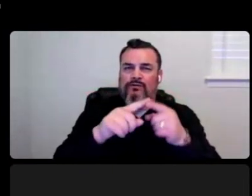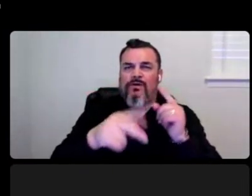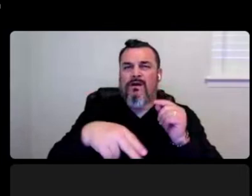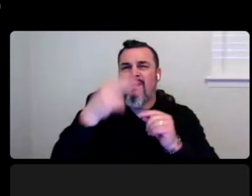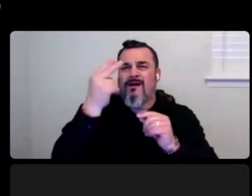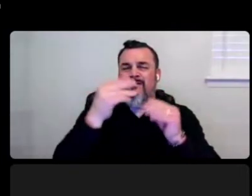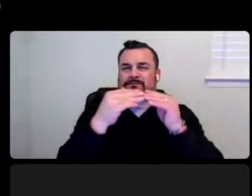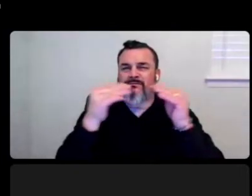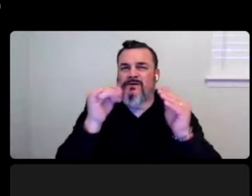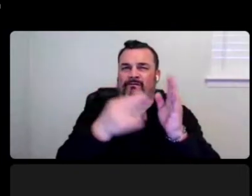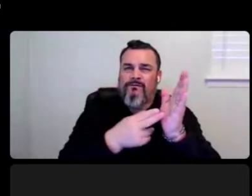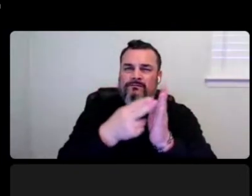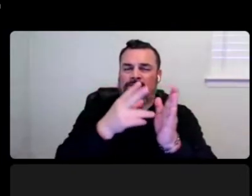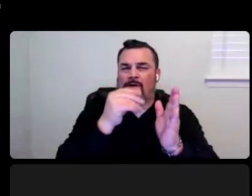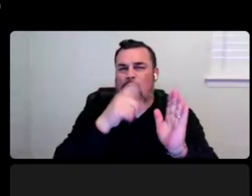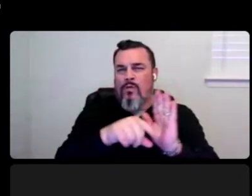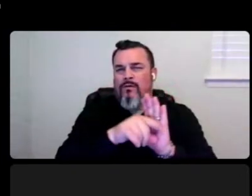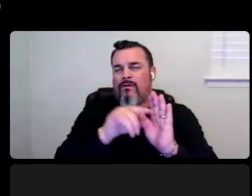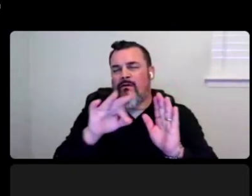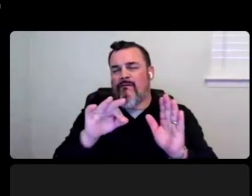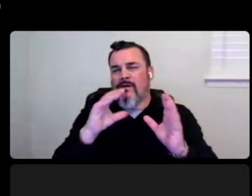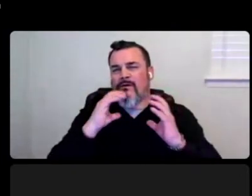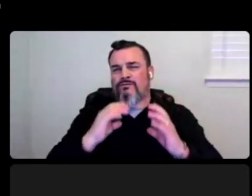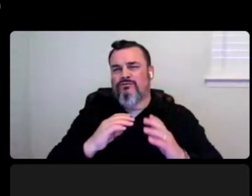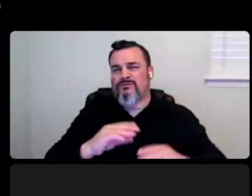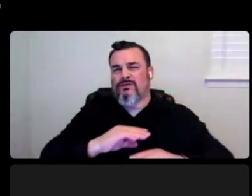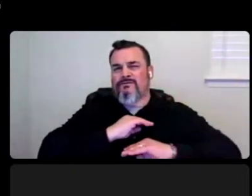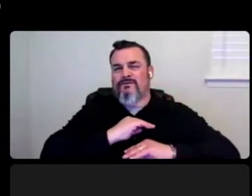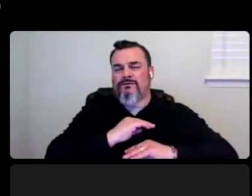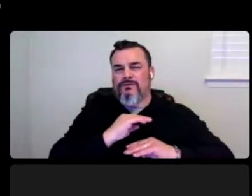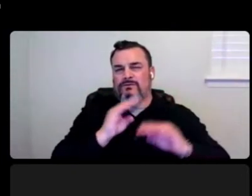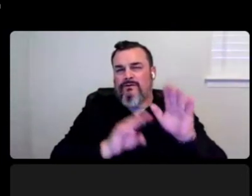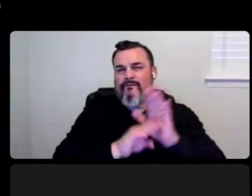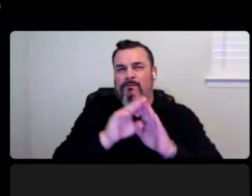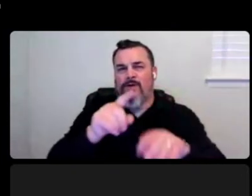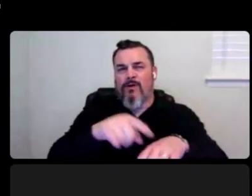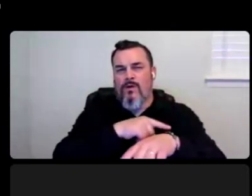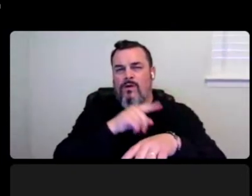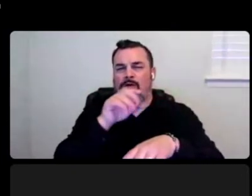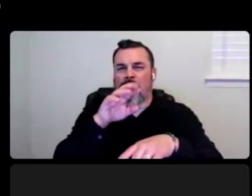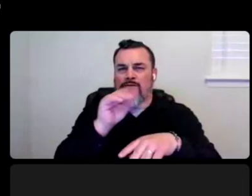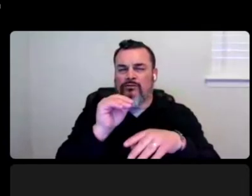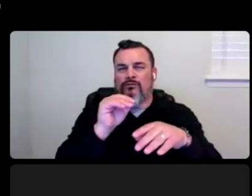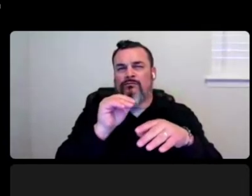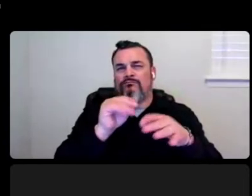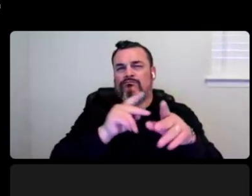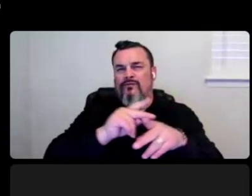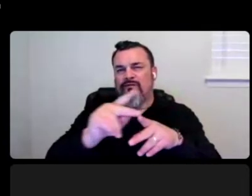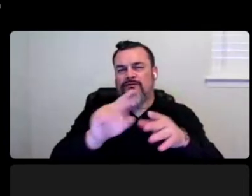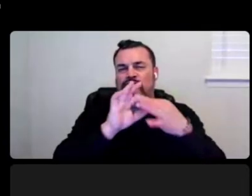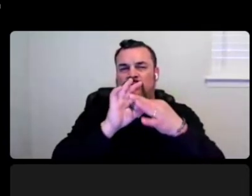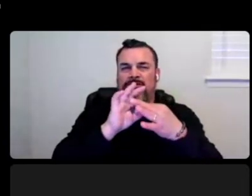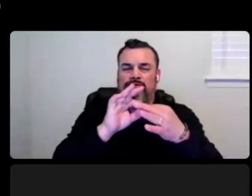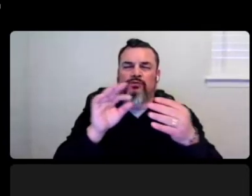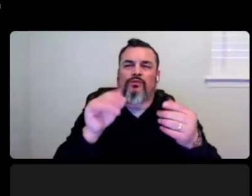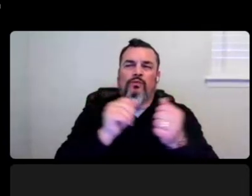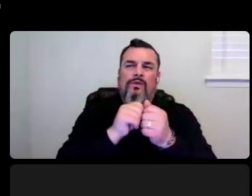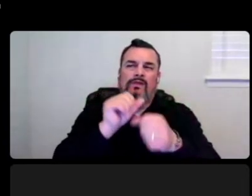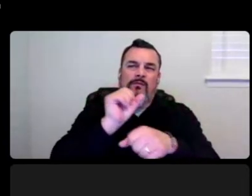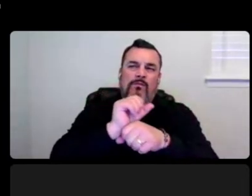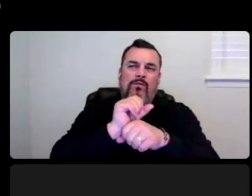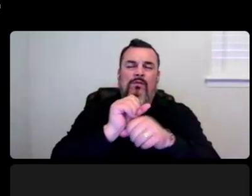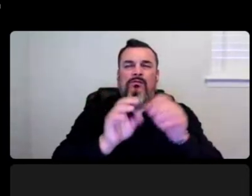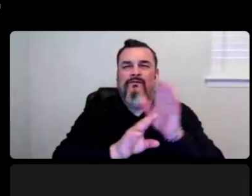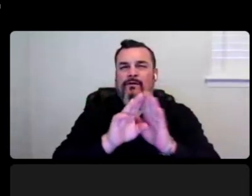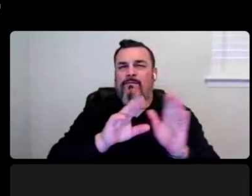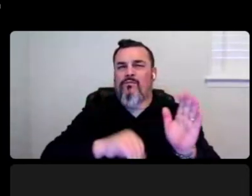degree of integrity and quality of customer satisfaction. Developing long-term professional relationships with employees that develop